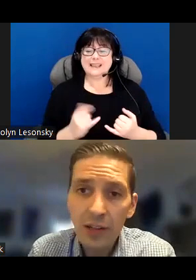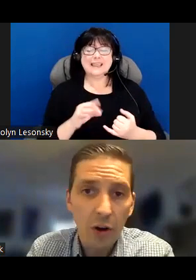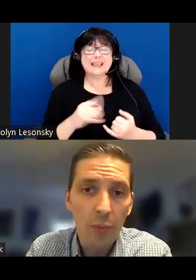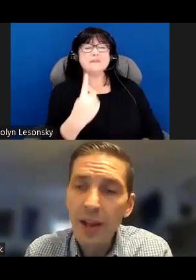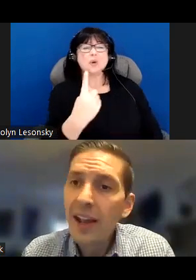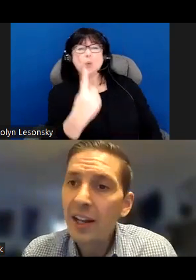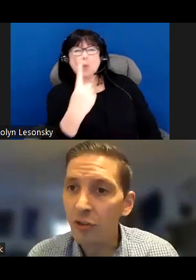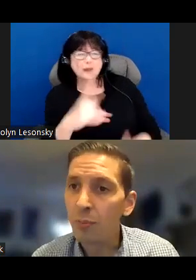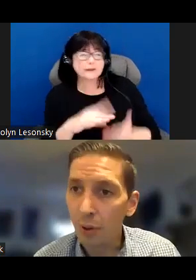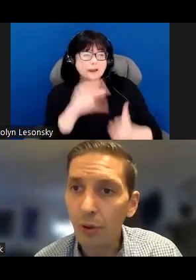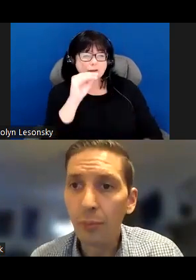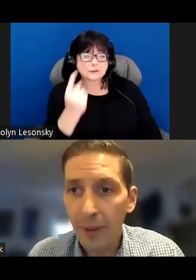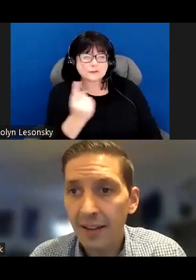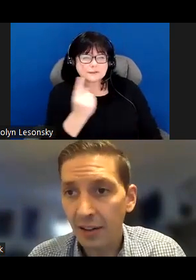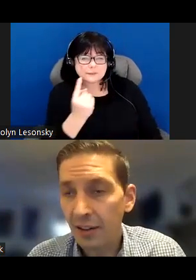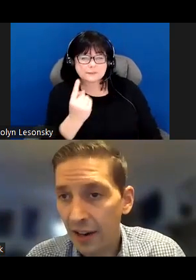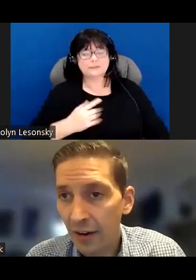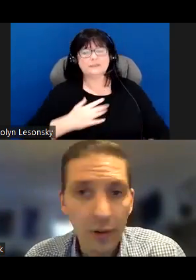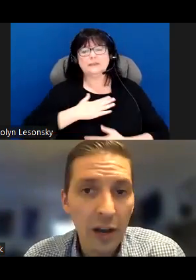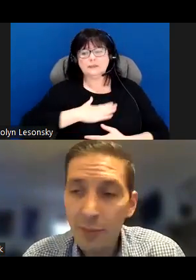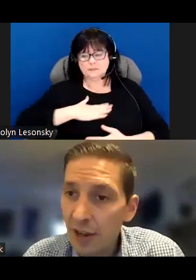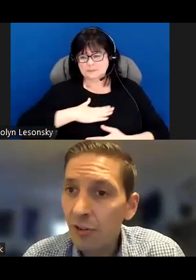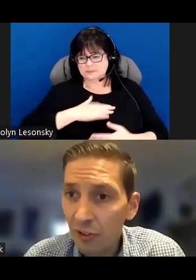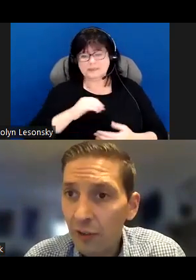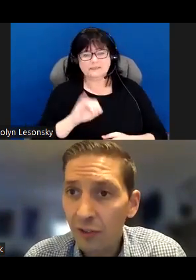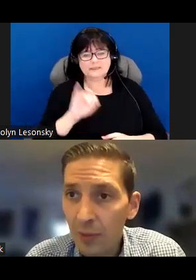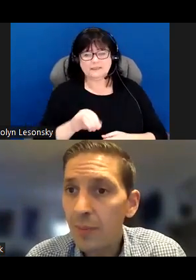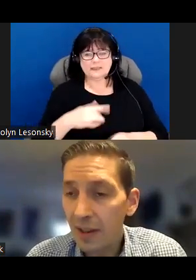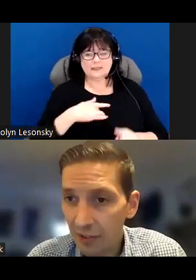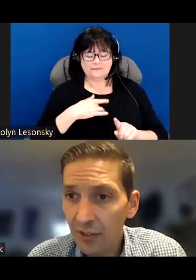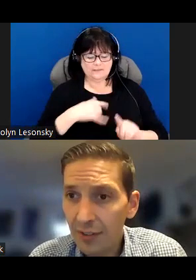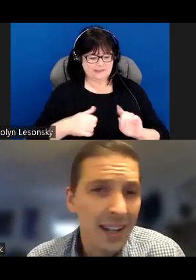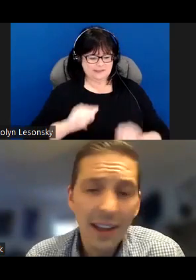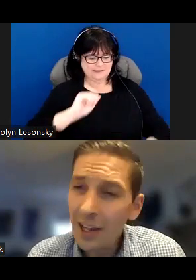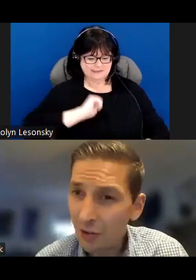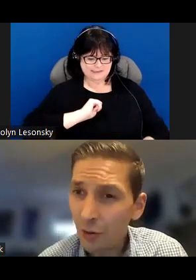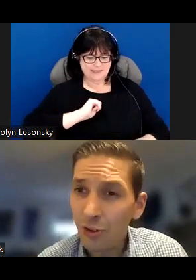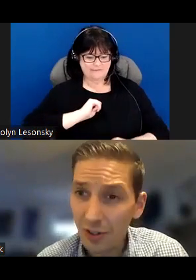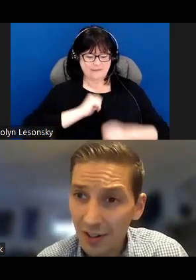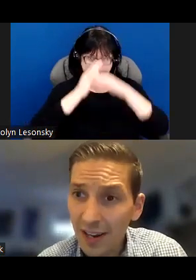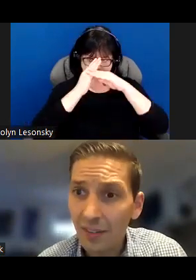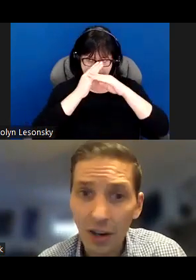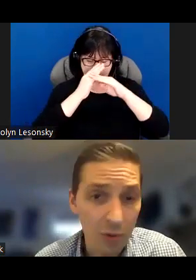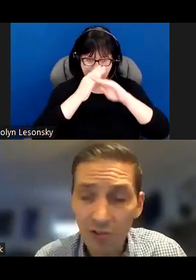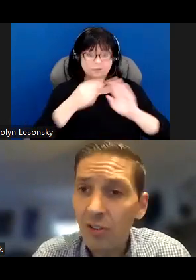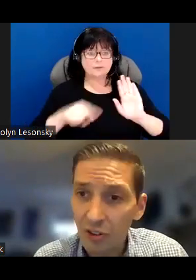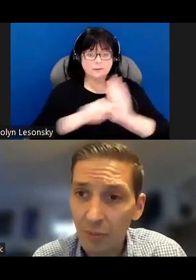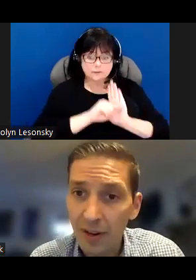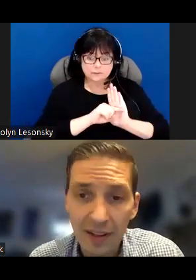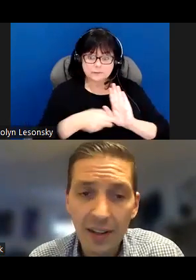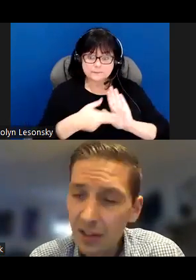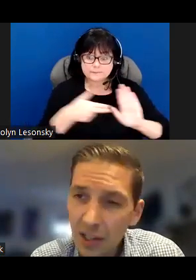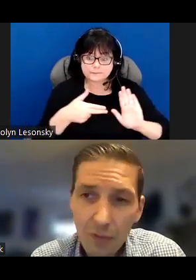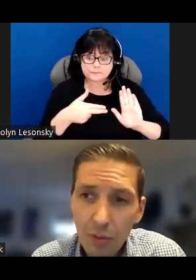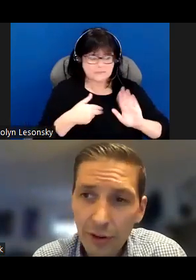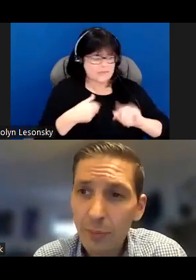I really hope it is to pull back the layer of potential self-stigma that may exist and encourage you to connect and reach out to